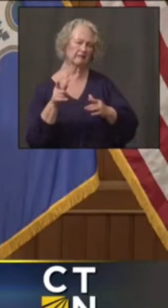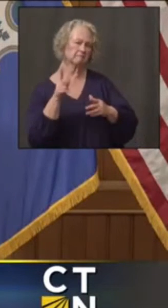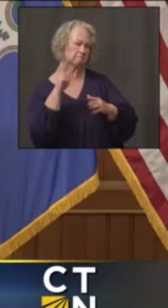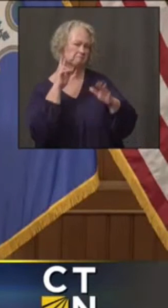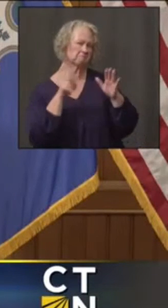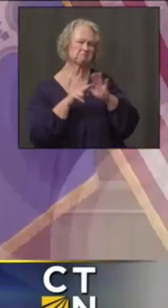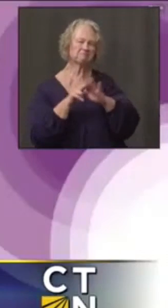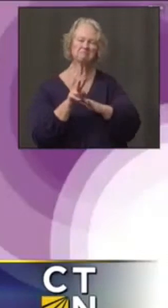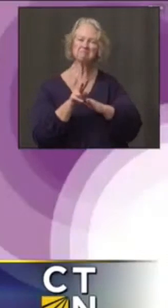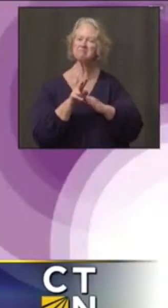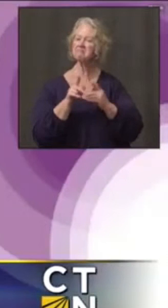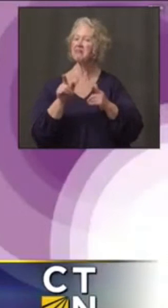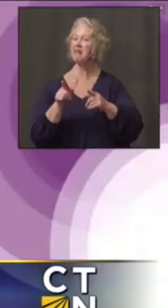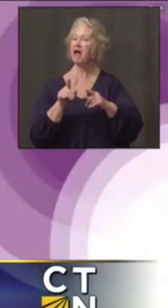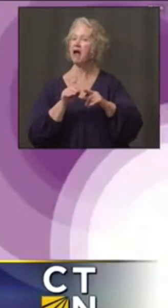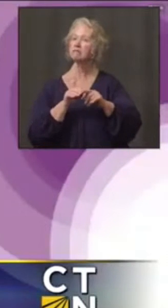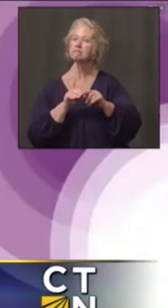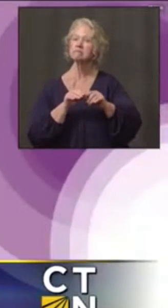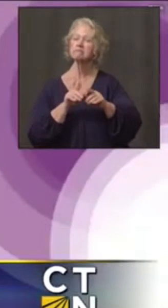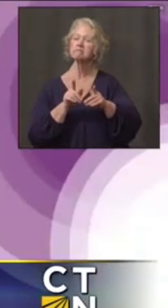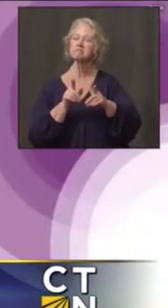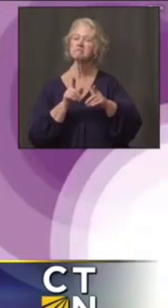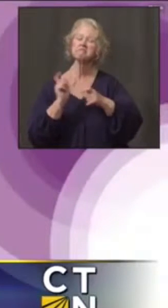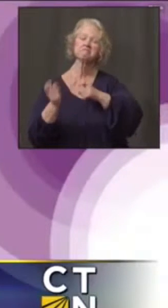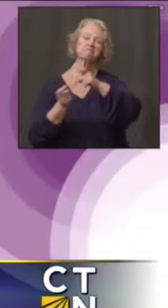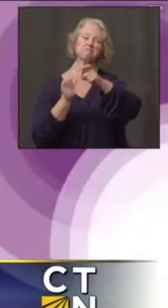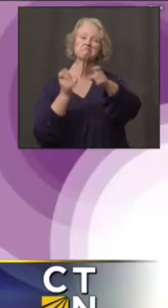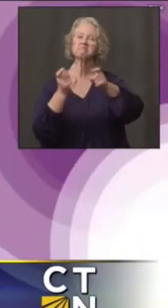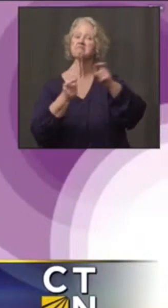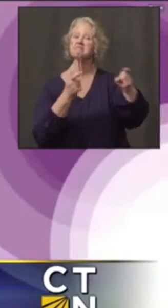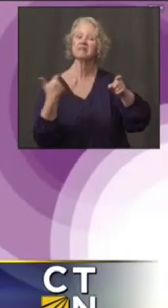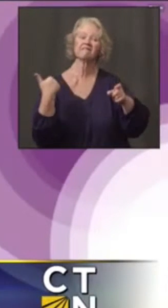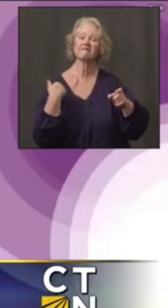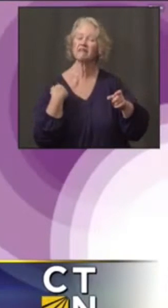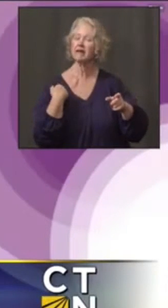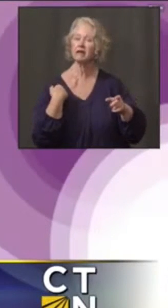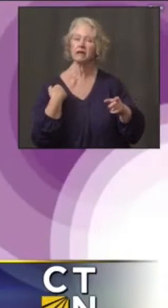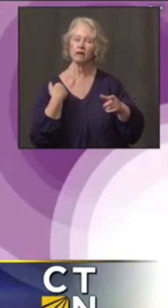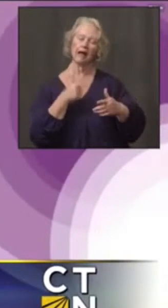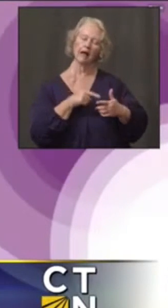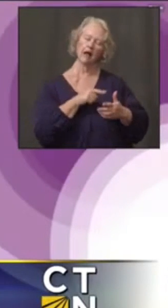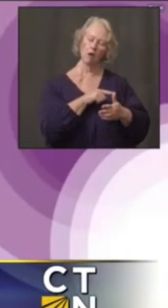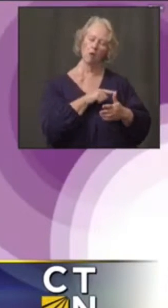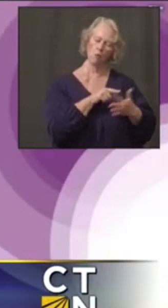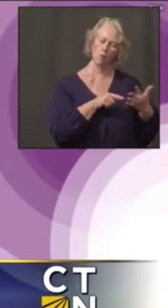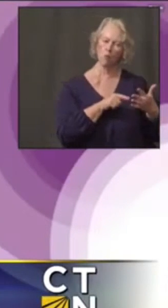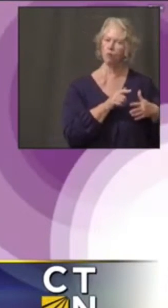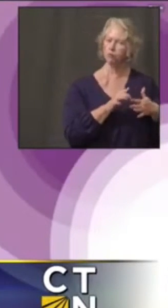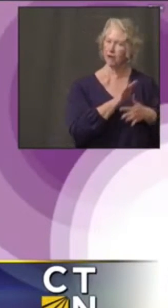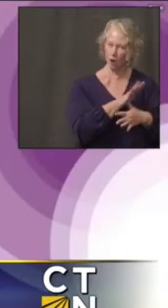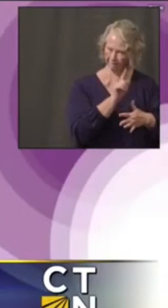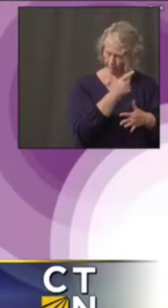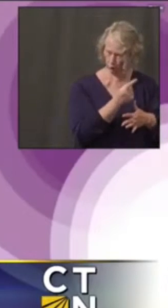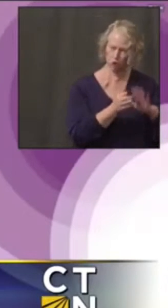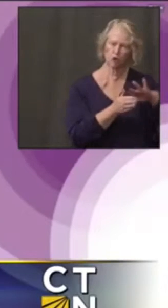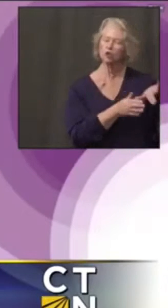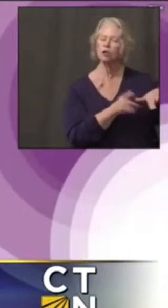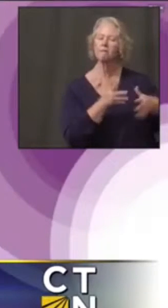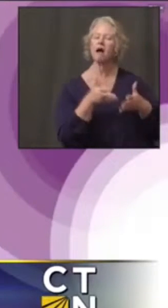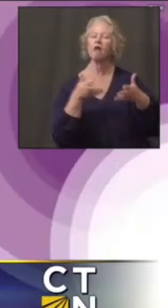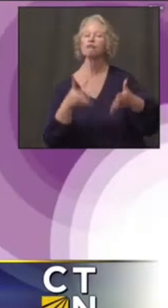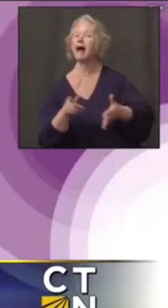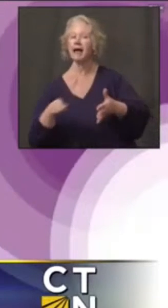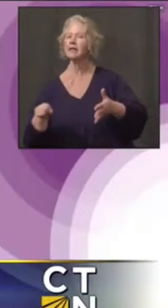widespread distribution of the vaccine would begin beyond initial priority populations? Yeah,